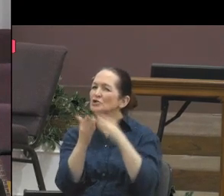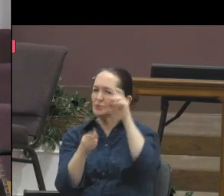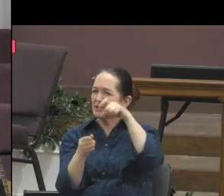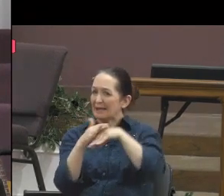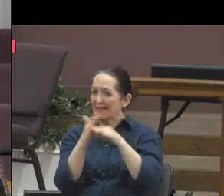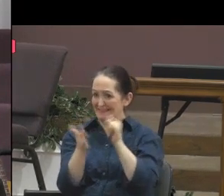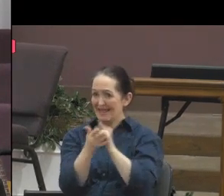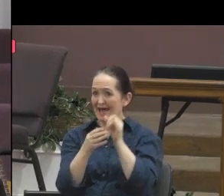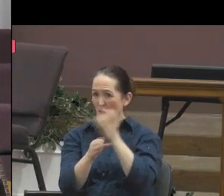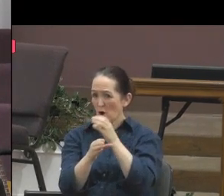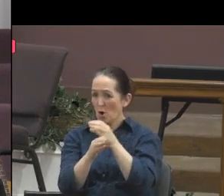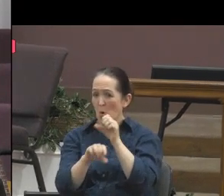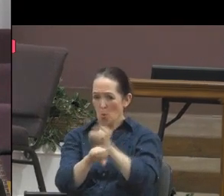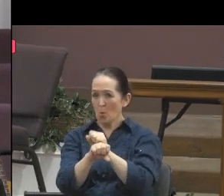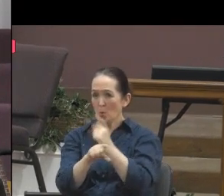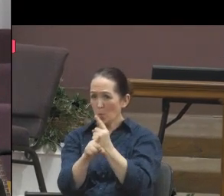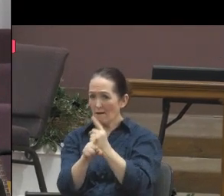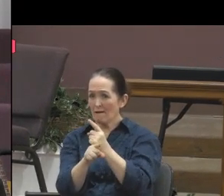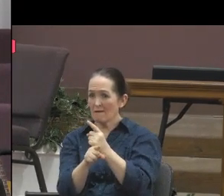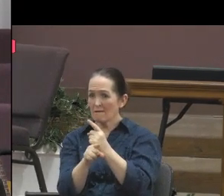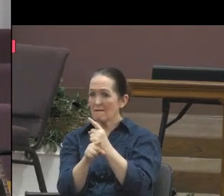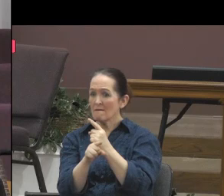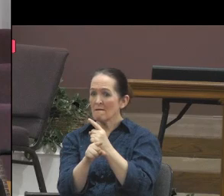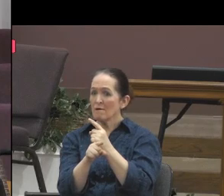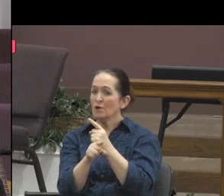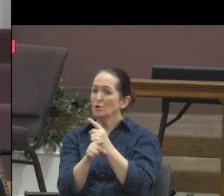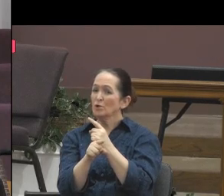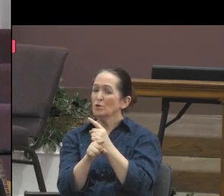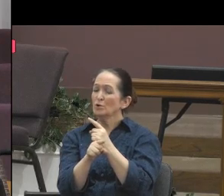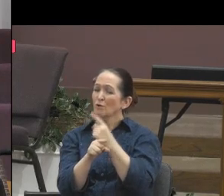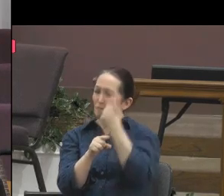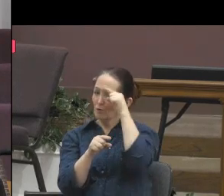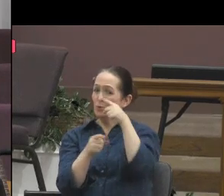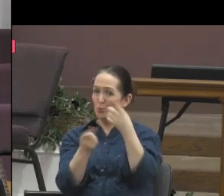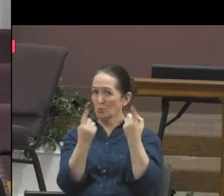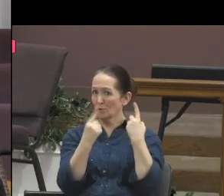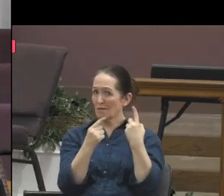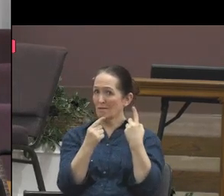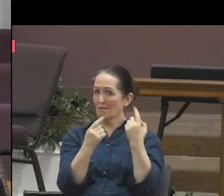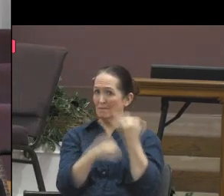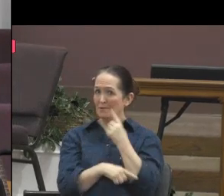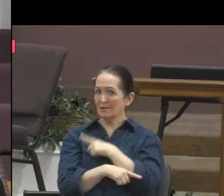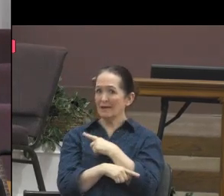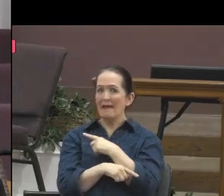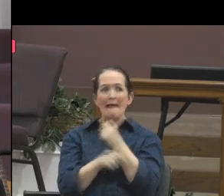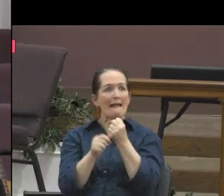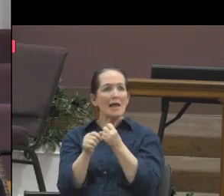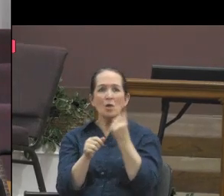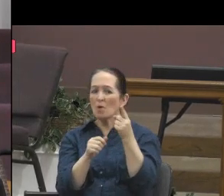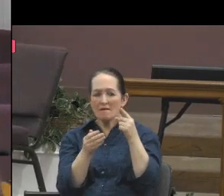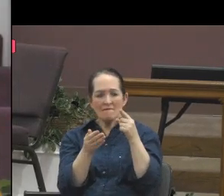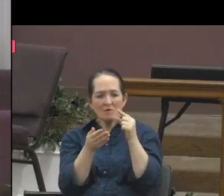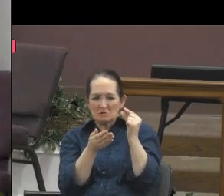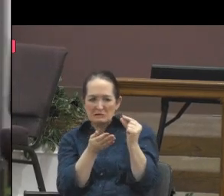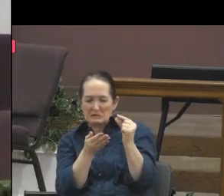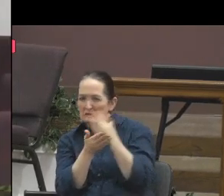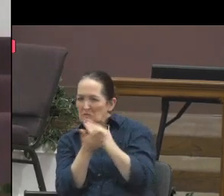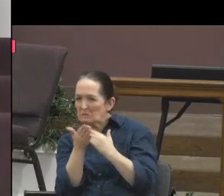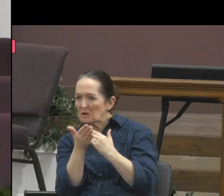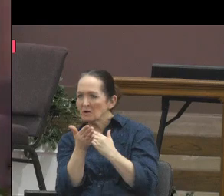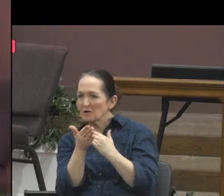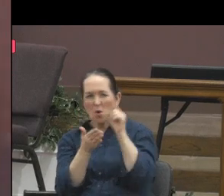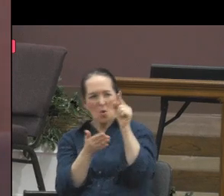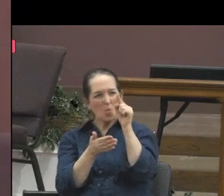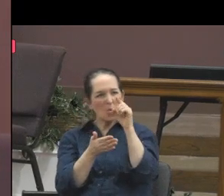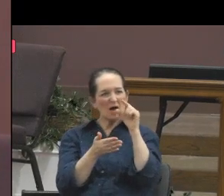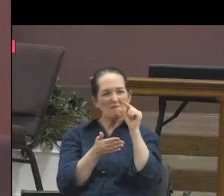be working just right in order for you to get here? Any one of those little things, just